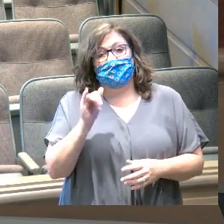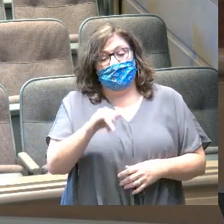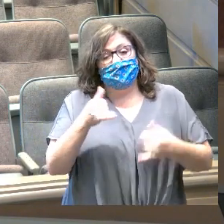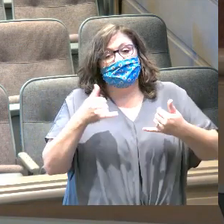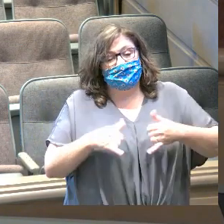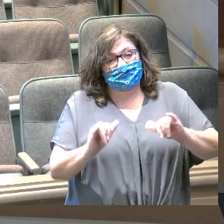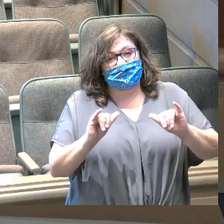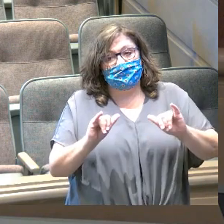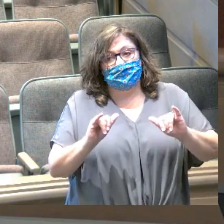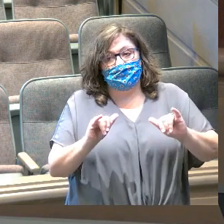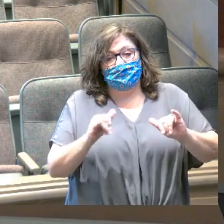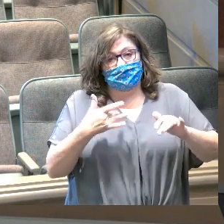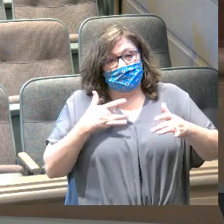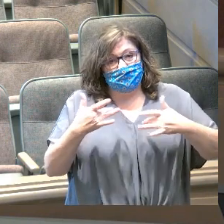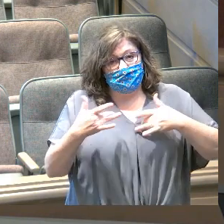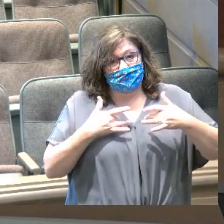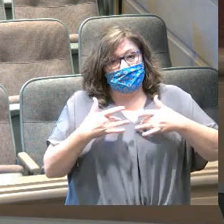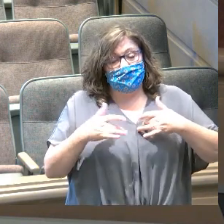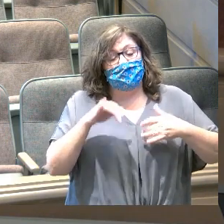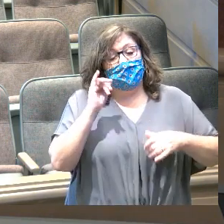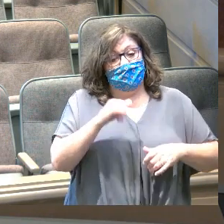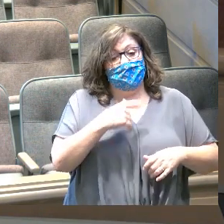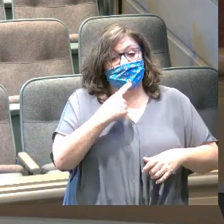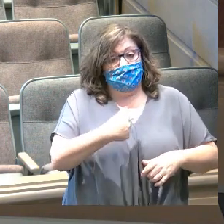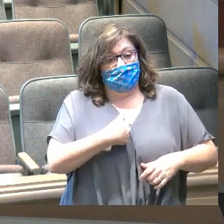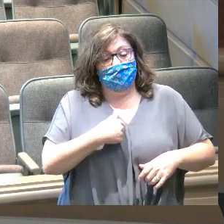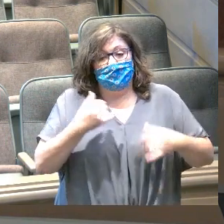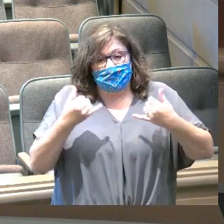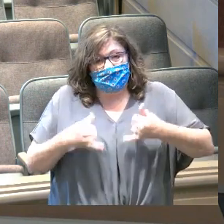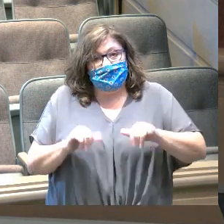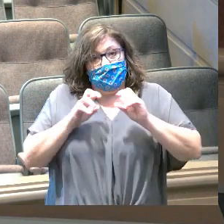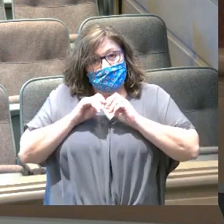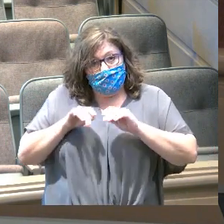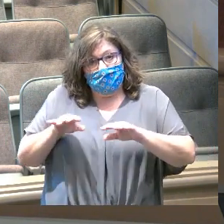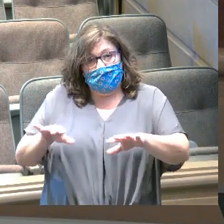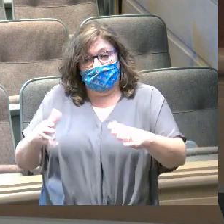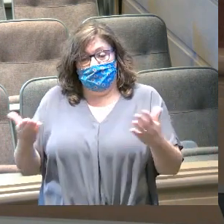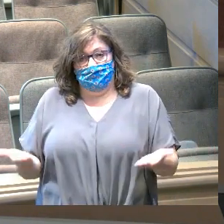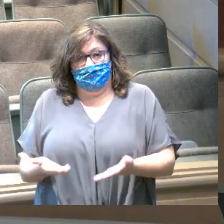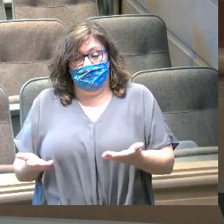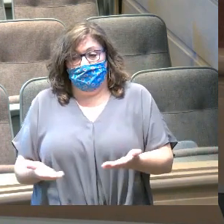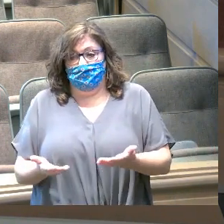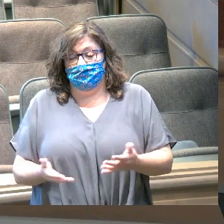It confirms the virus continues to spread here in our community.